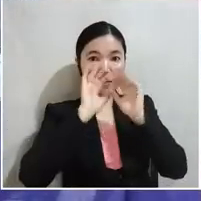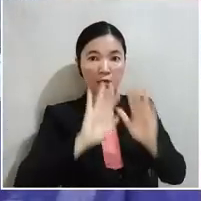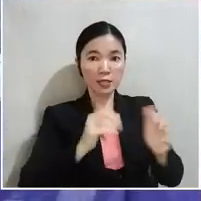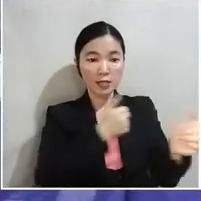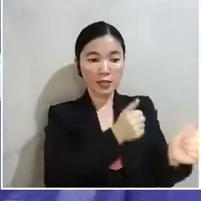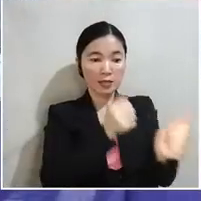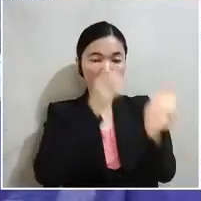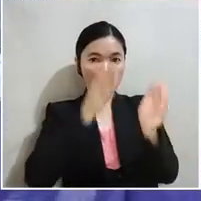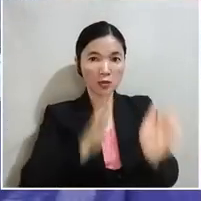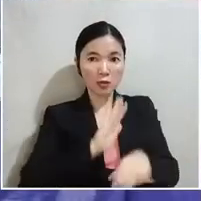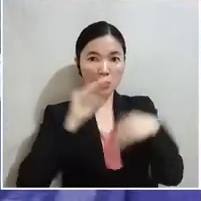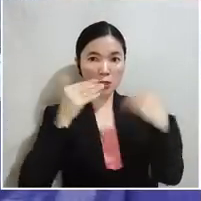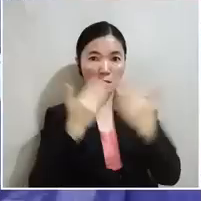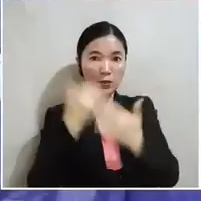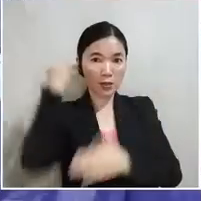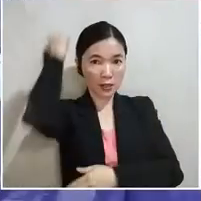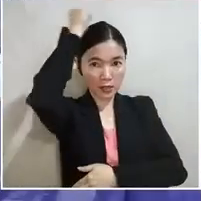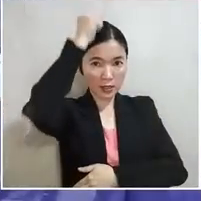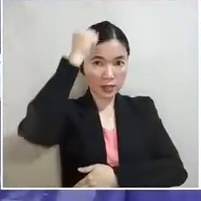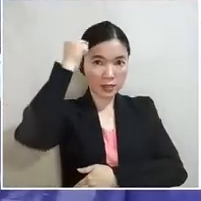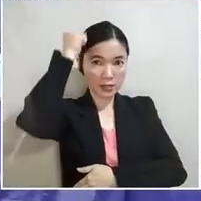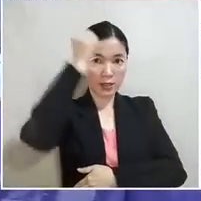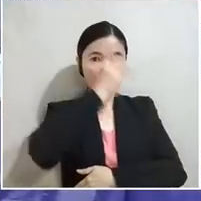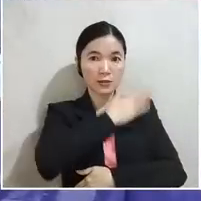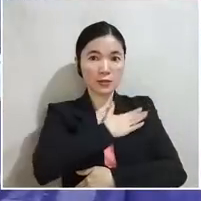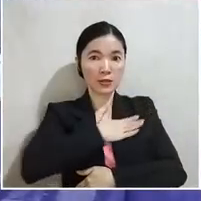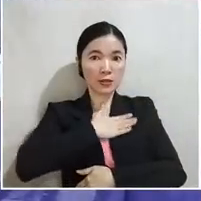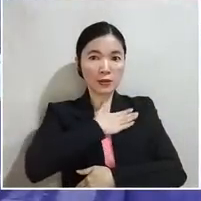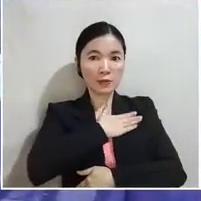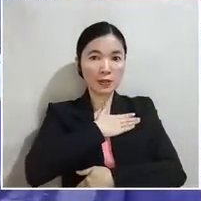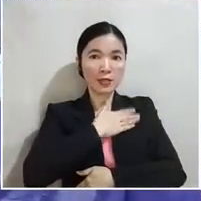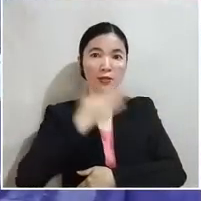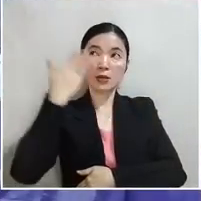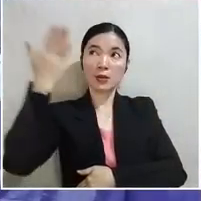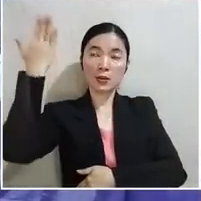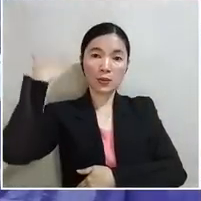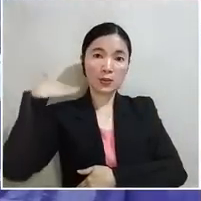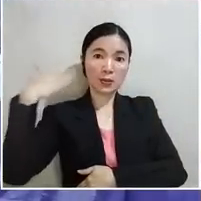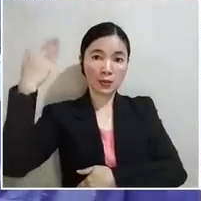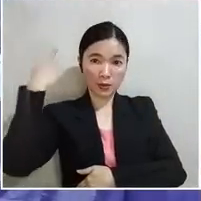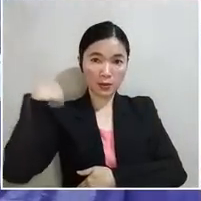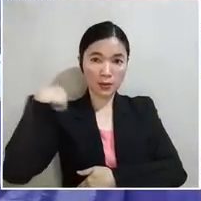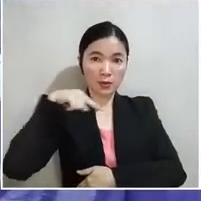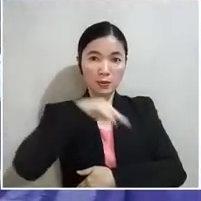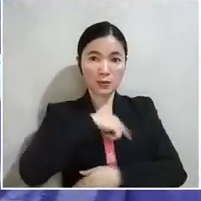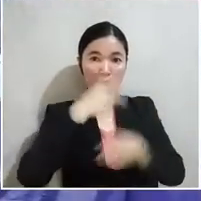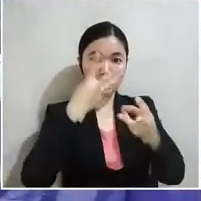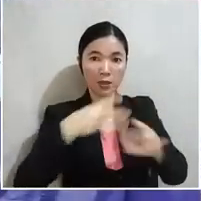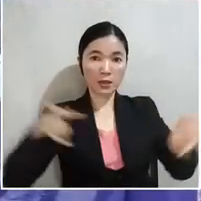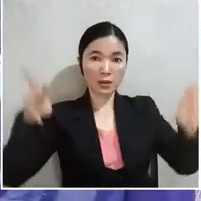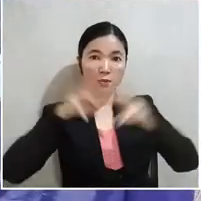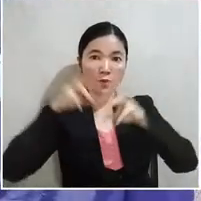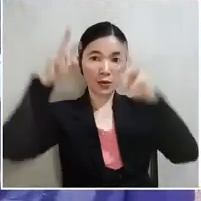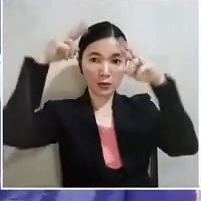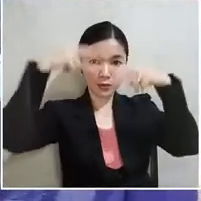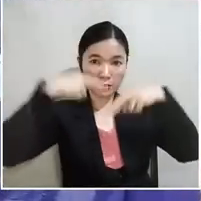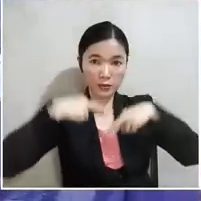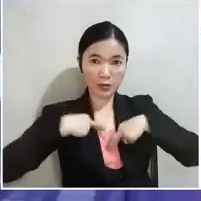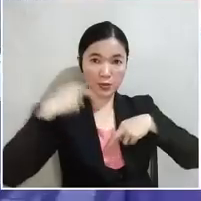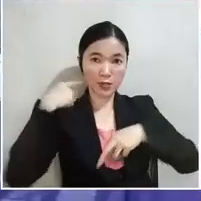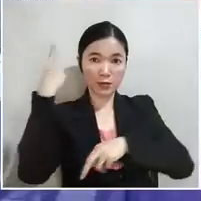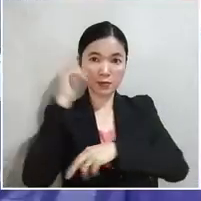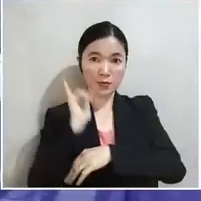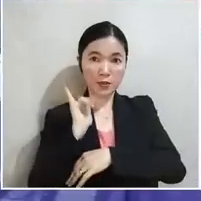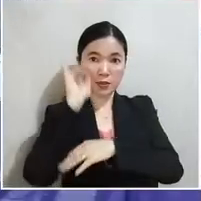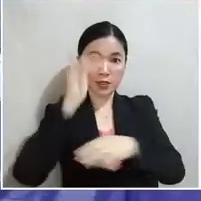and all the saints who have pleased you throughout the ages, we may merit to be co-heirs to